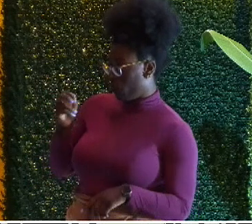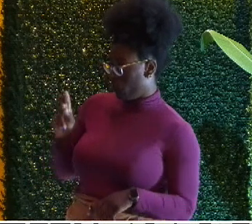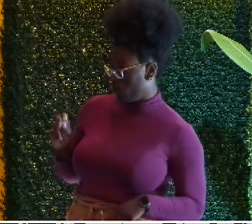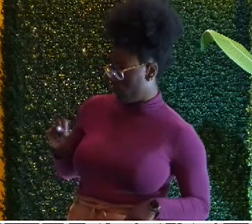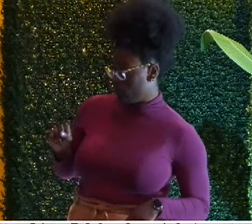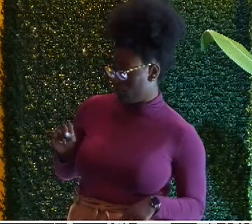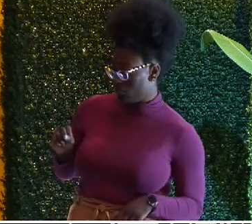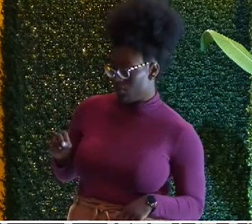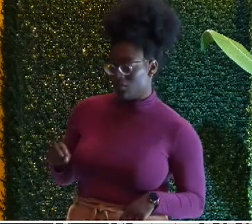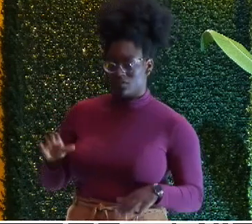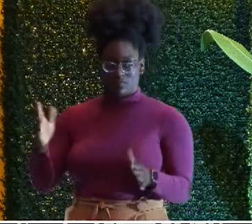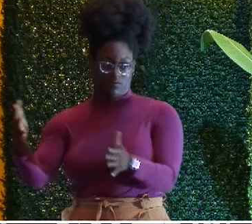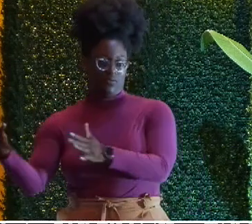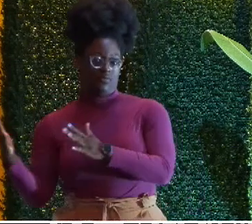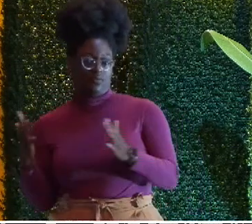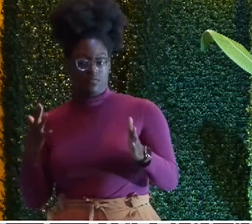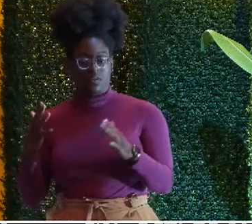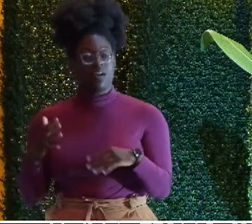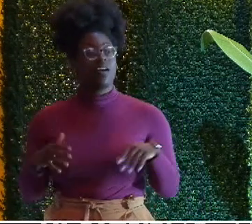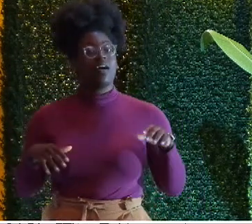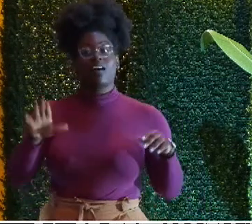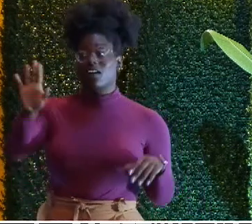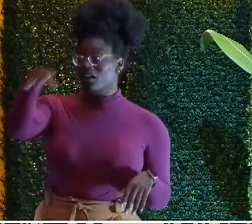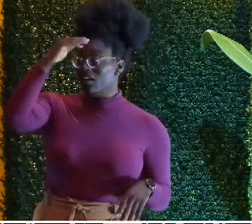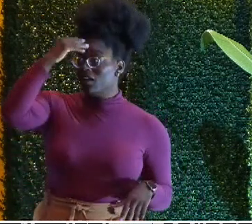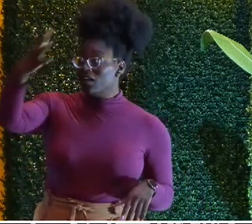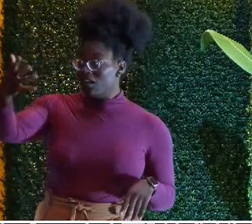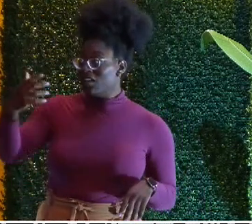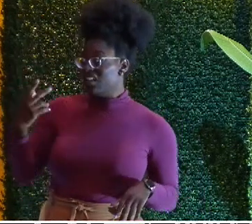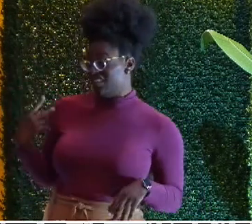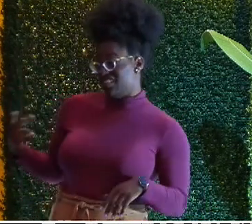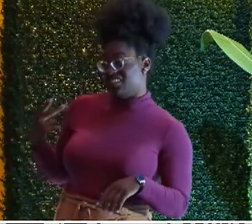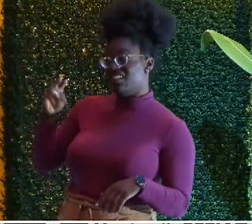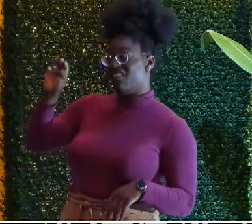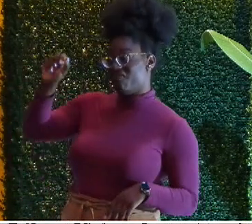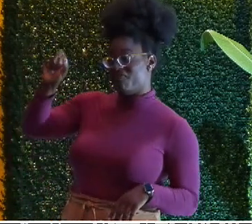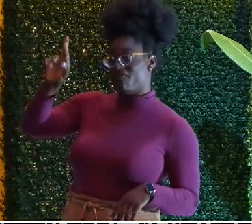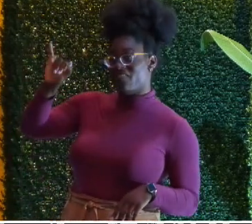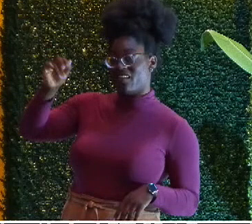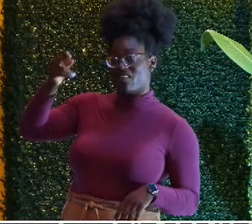Y'all don't know. I grew up with Mary Hooks. That's right. Like for real,